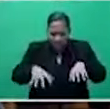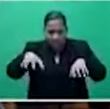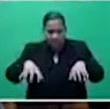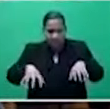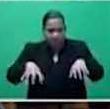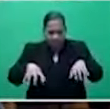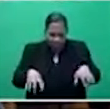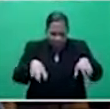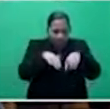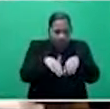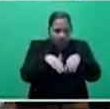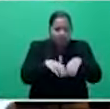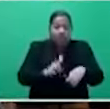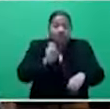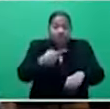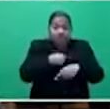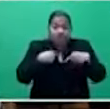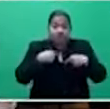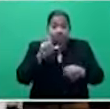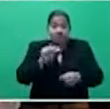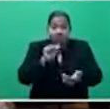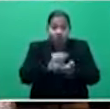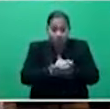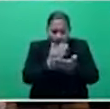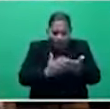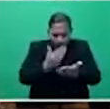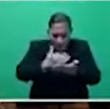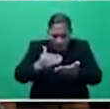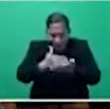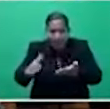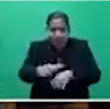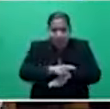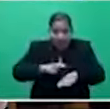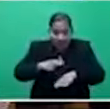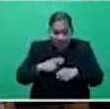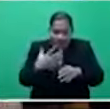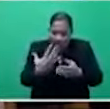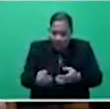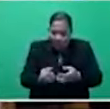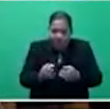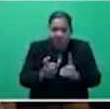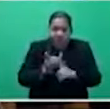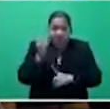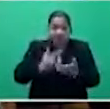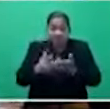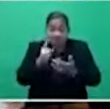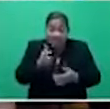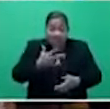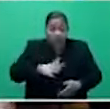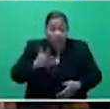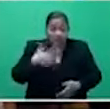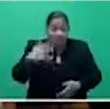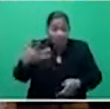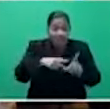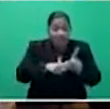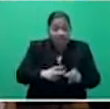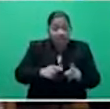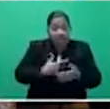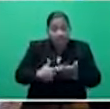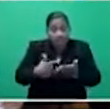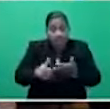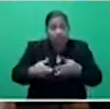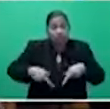sir, where we are paying the lease, where we have got the development lease, if they want the 99-year lease, if they want the roads, the